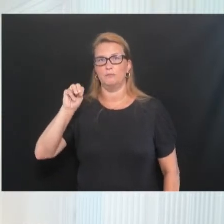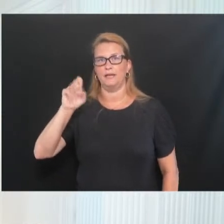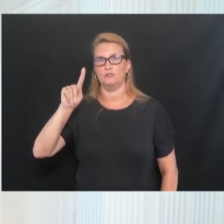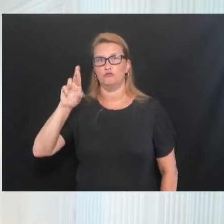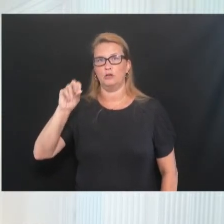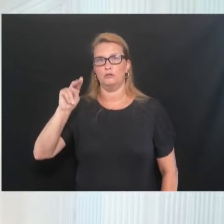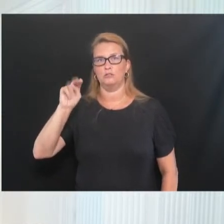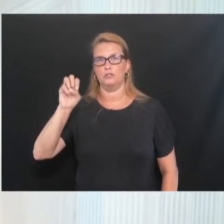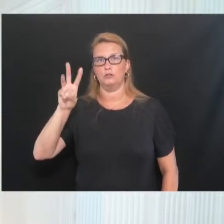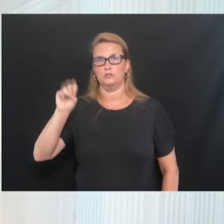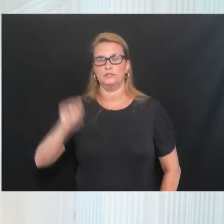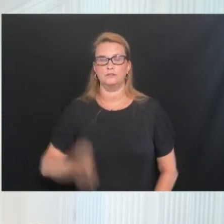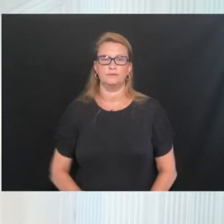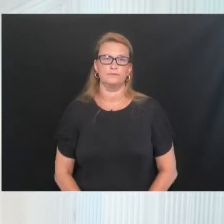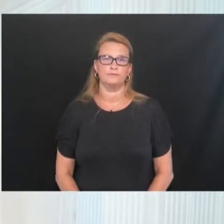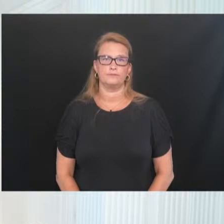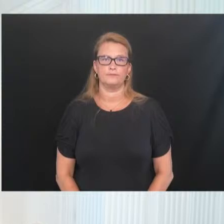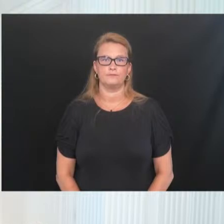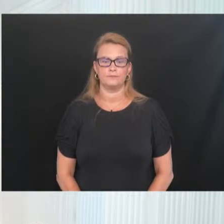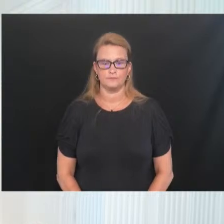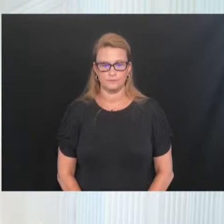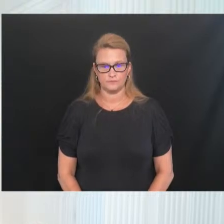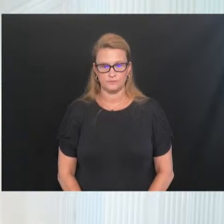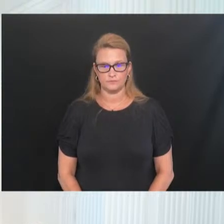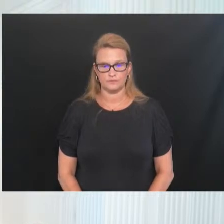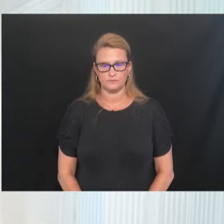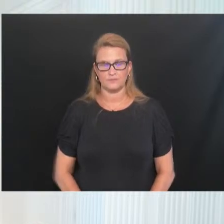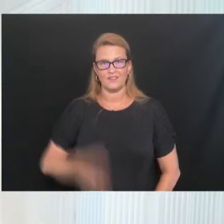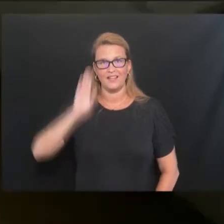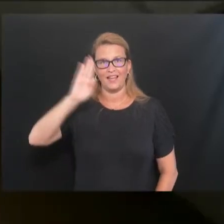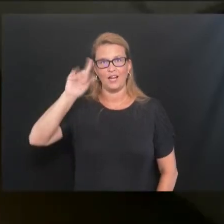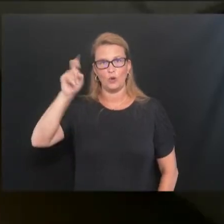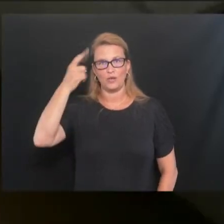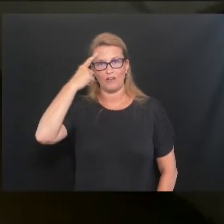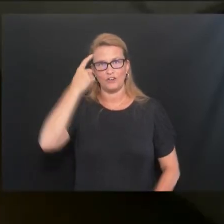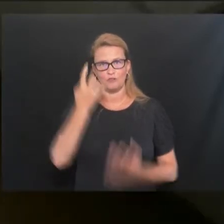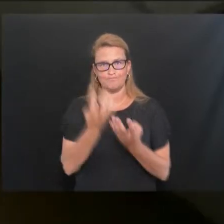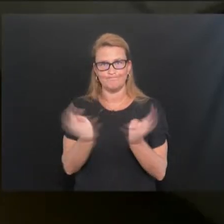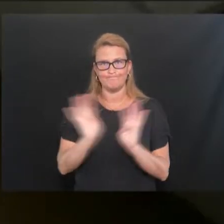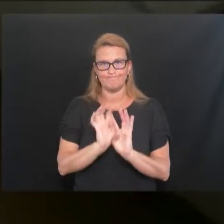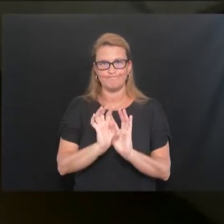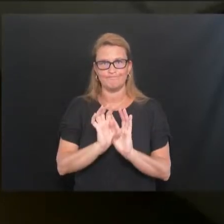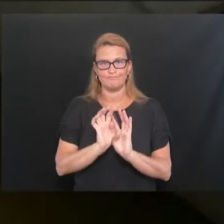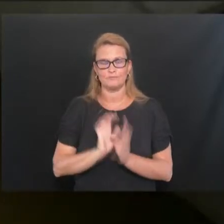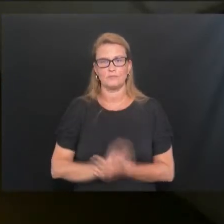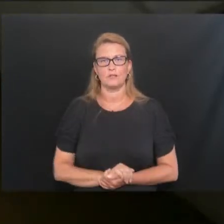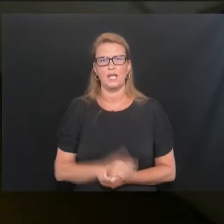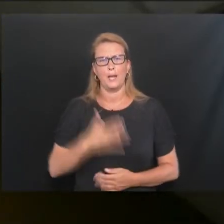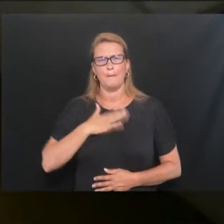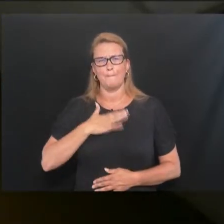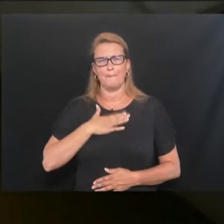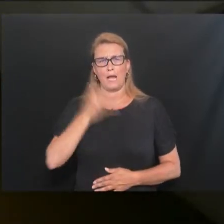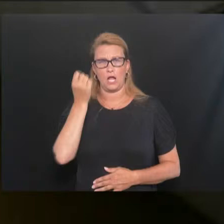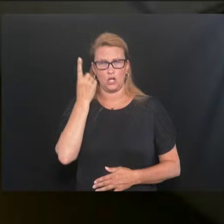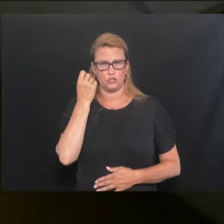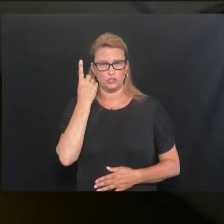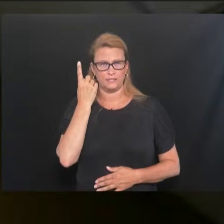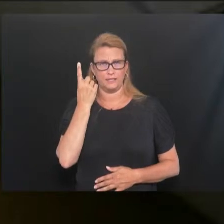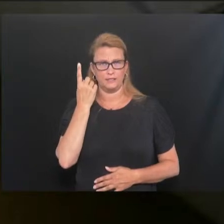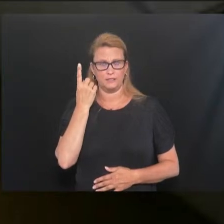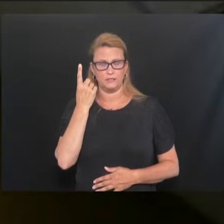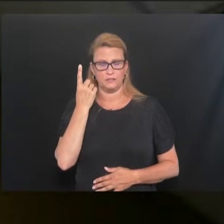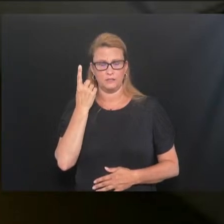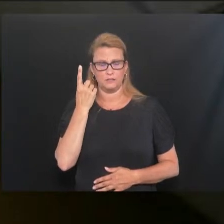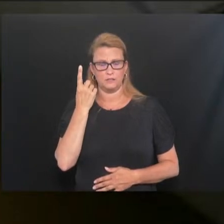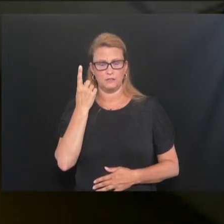Hi, Governor. Hi, everyone. If I understood one of the new initiatives is the